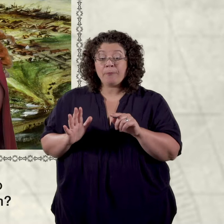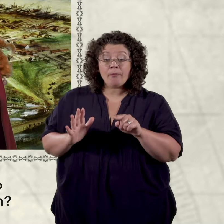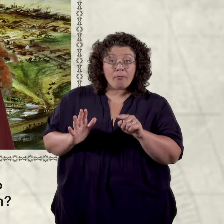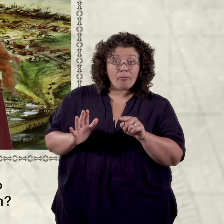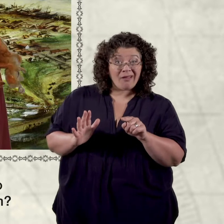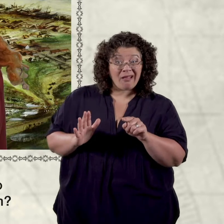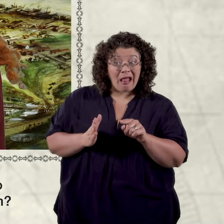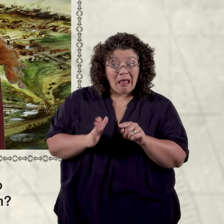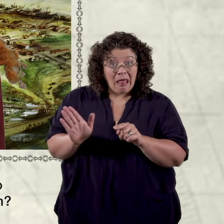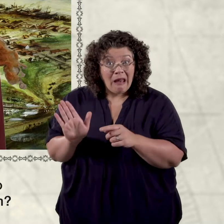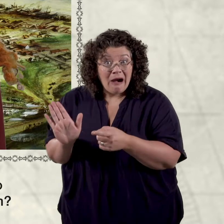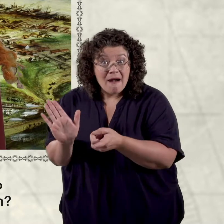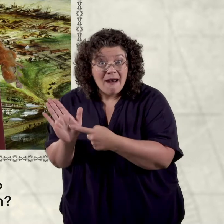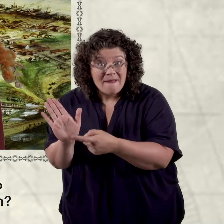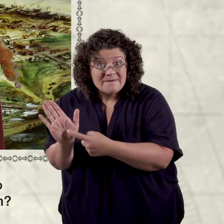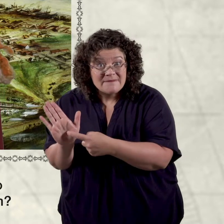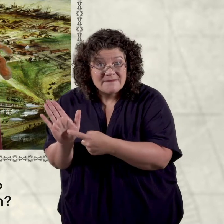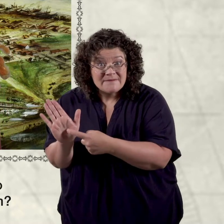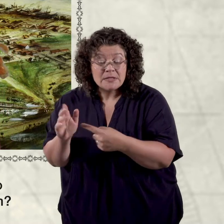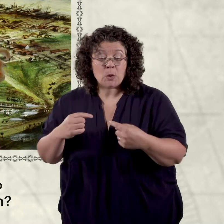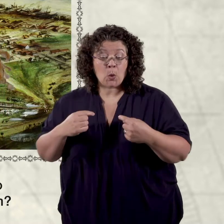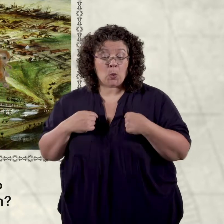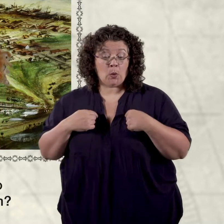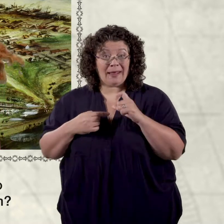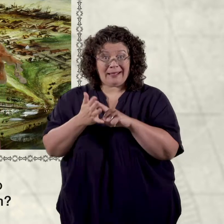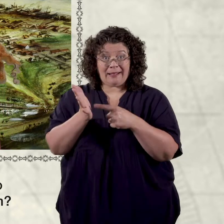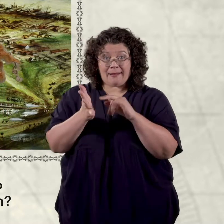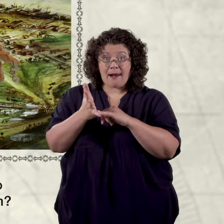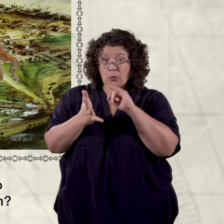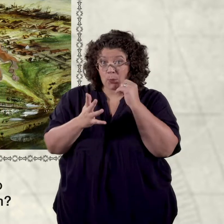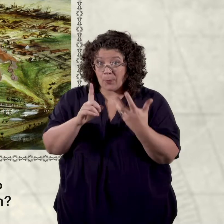go to the left, we Celts will win.